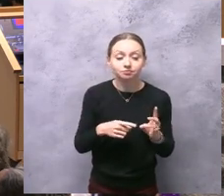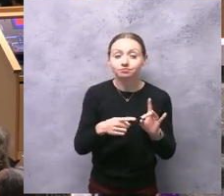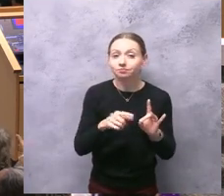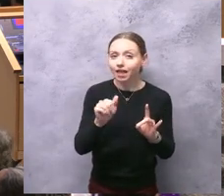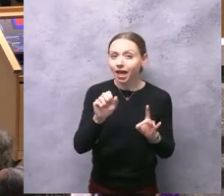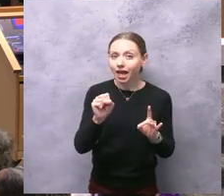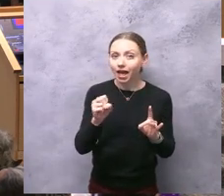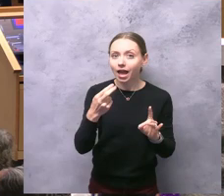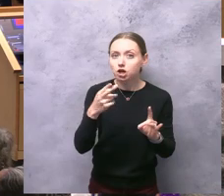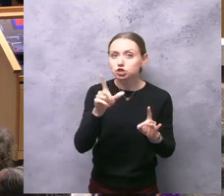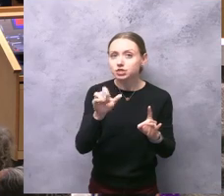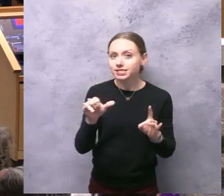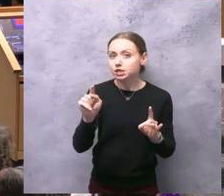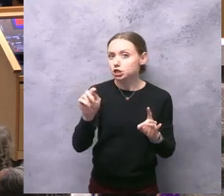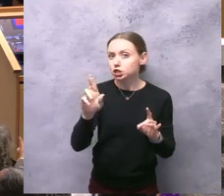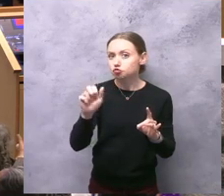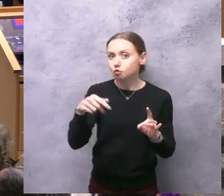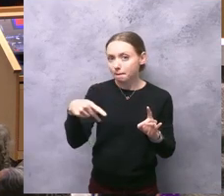Ashley Trapp.